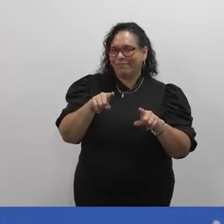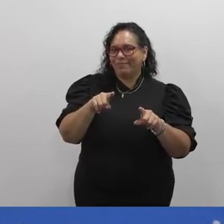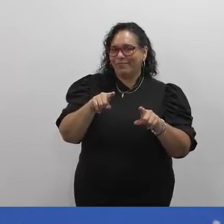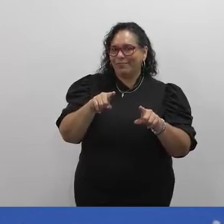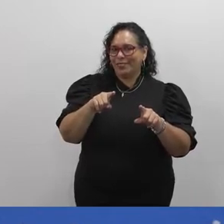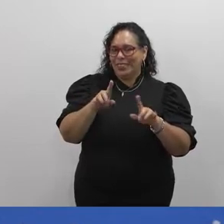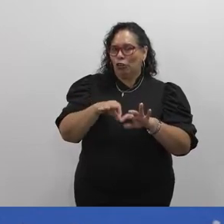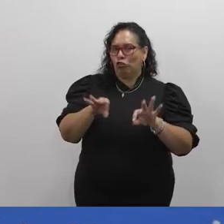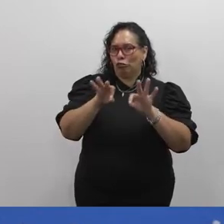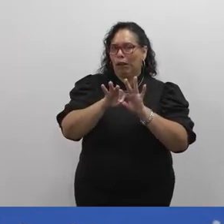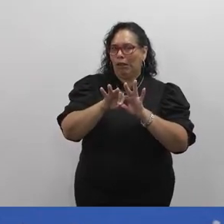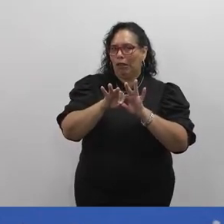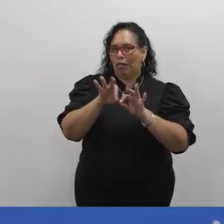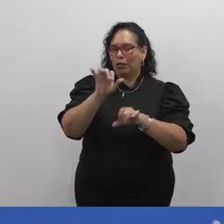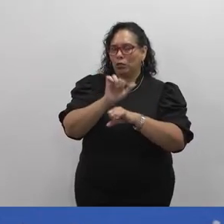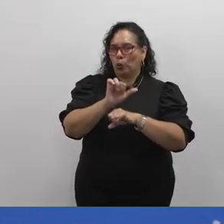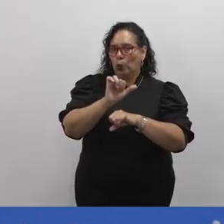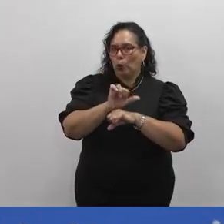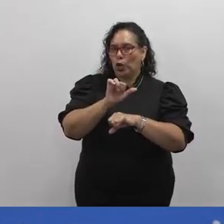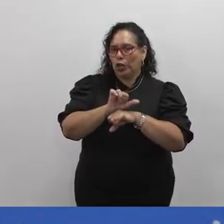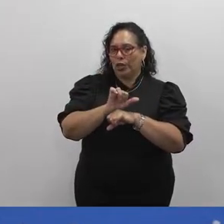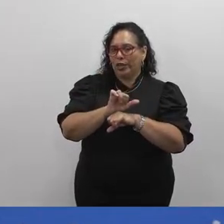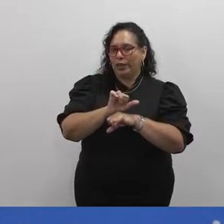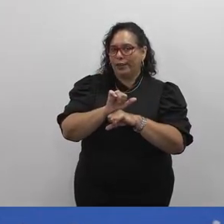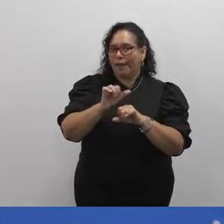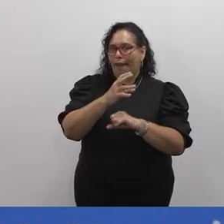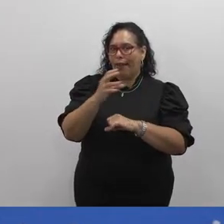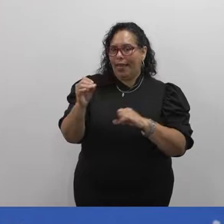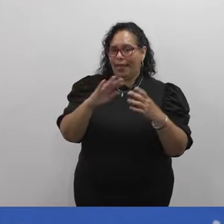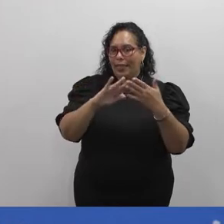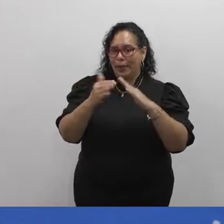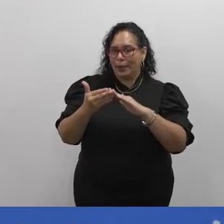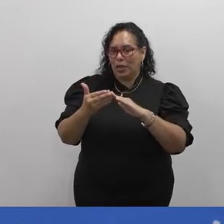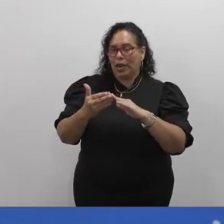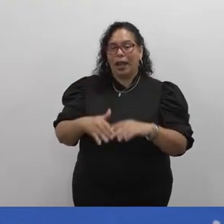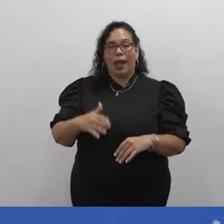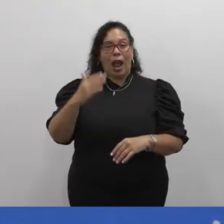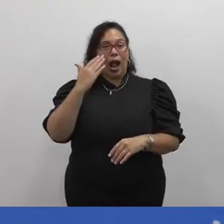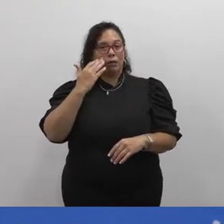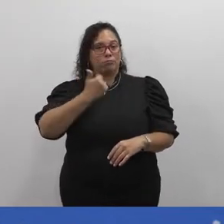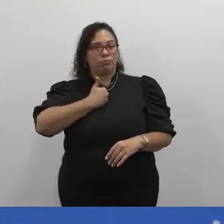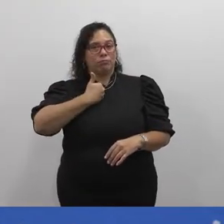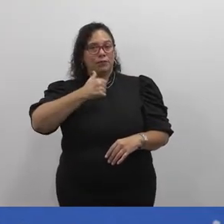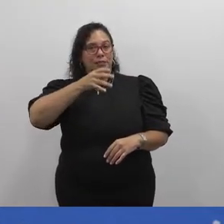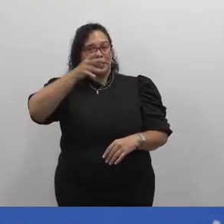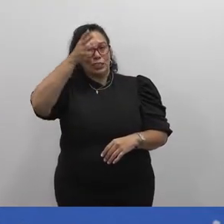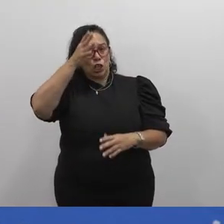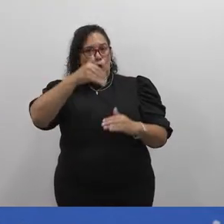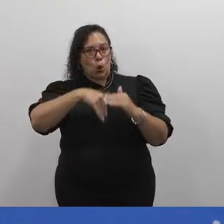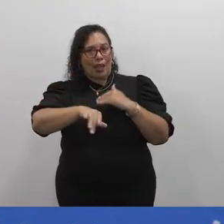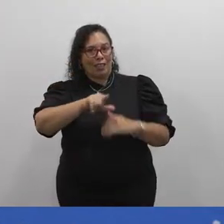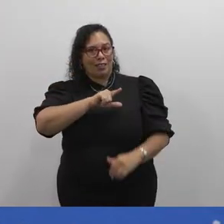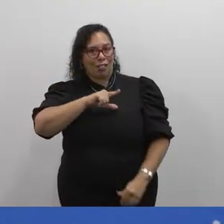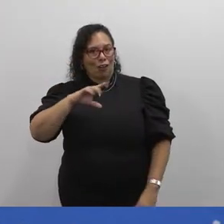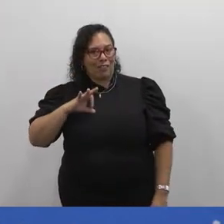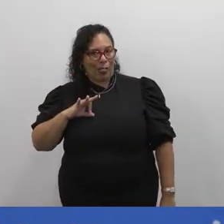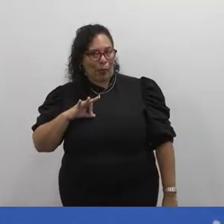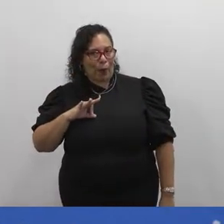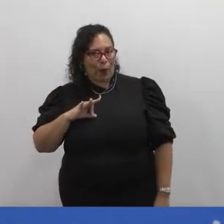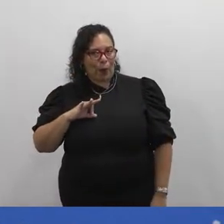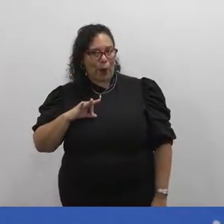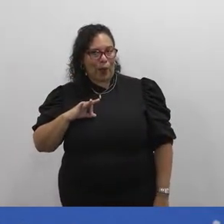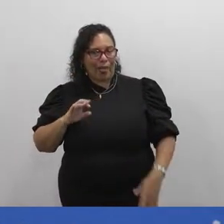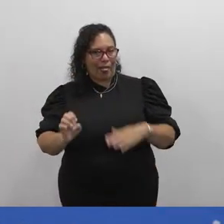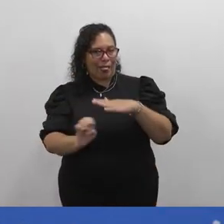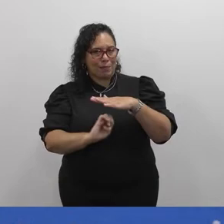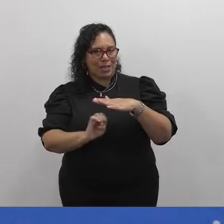most critical to the work and most critical to the community. And I know as a parent, even walking into Longfellow and